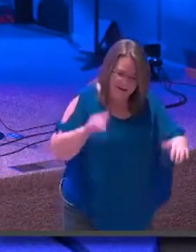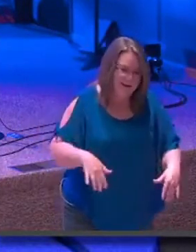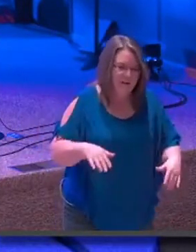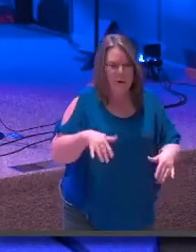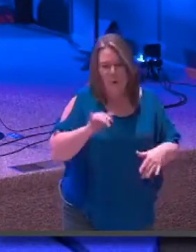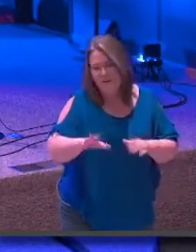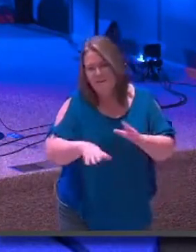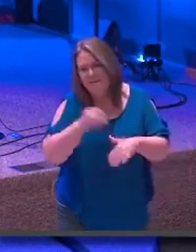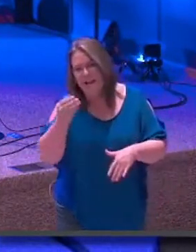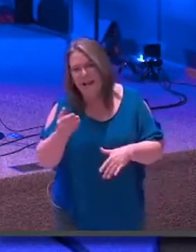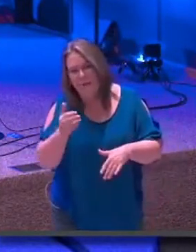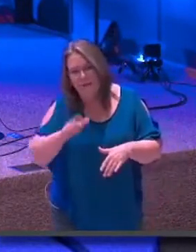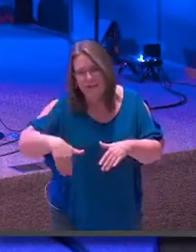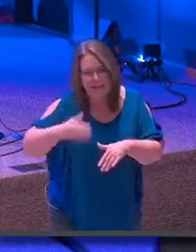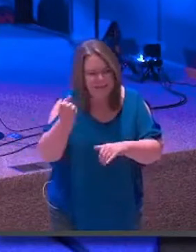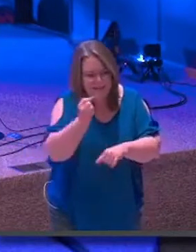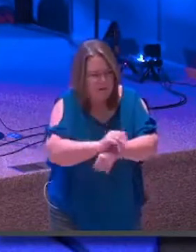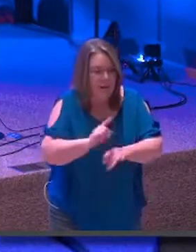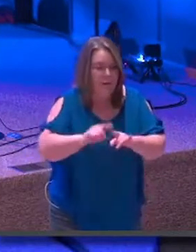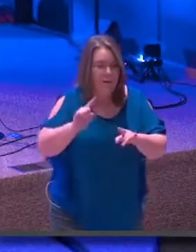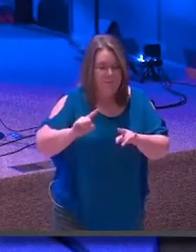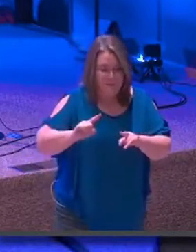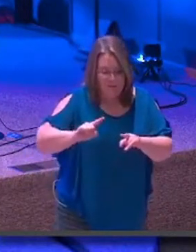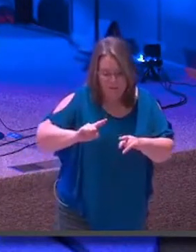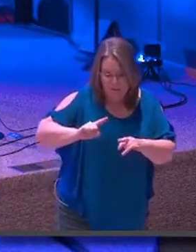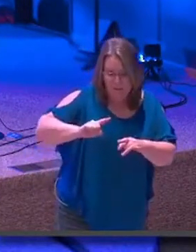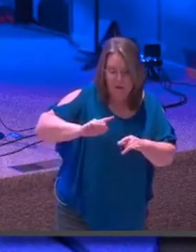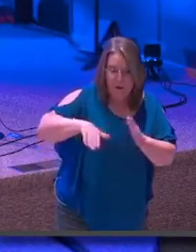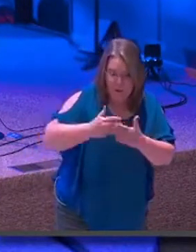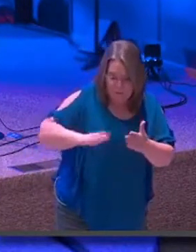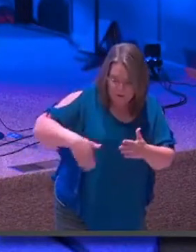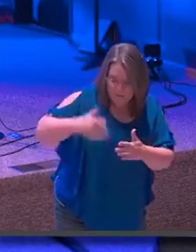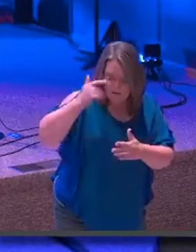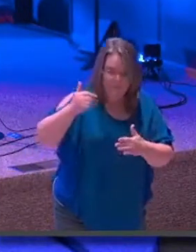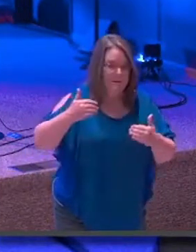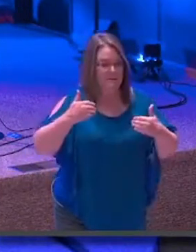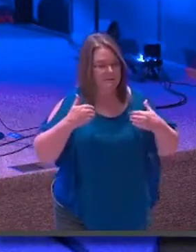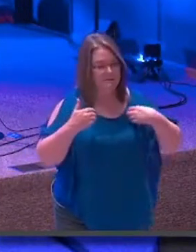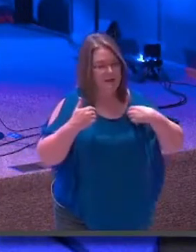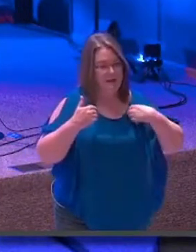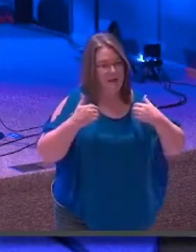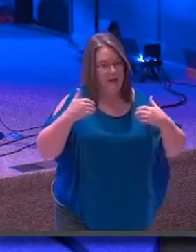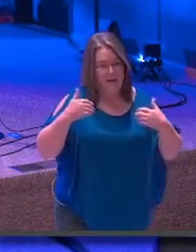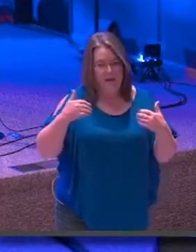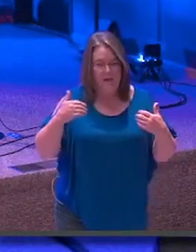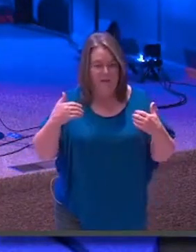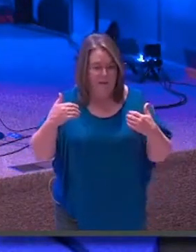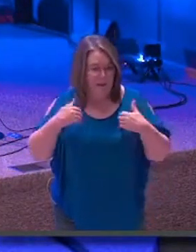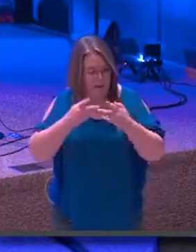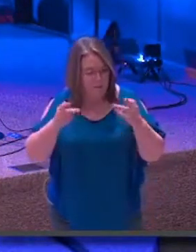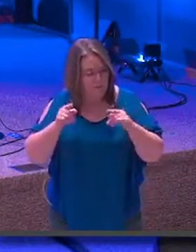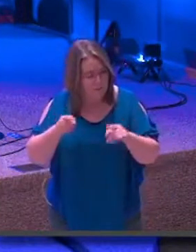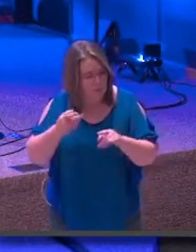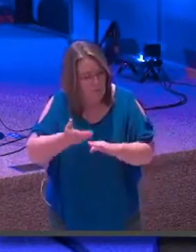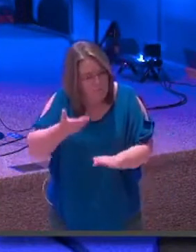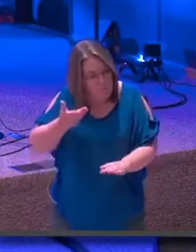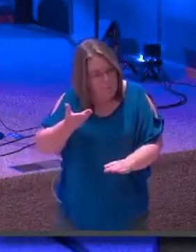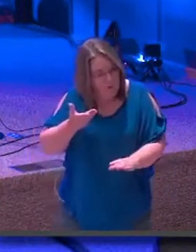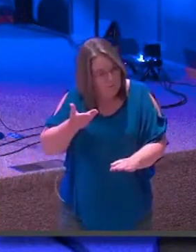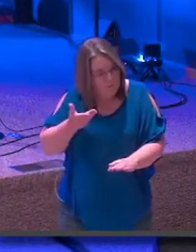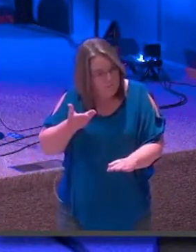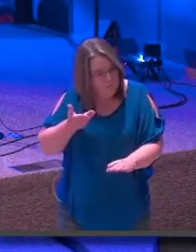late. They were late to church because they had a stop to make before getting to church. These